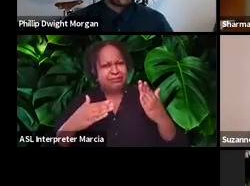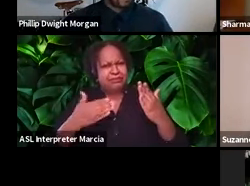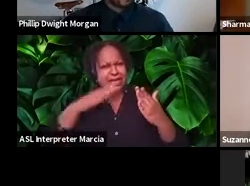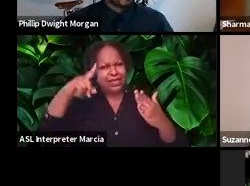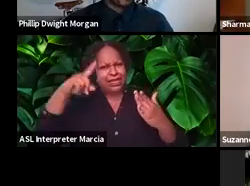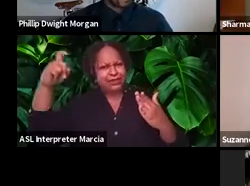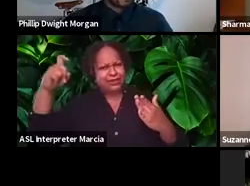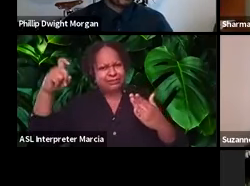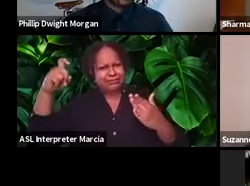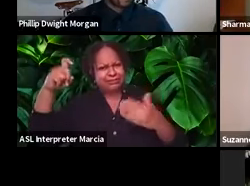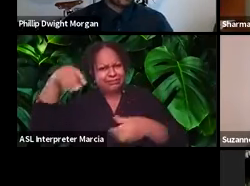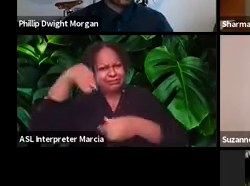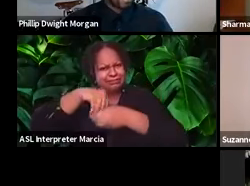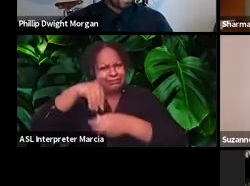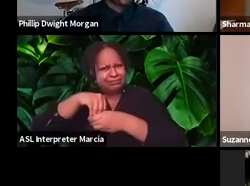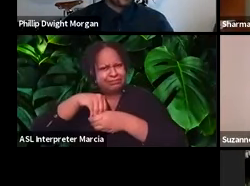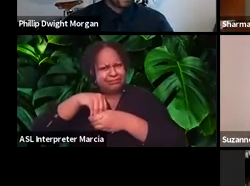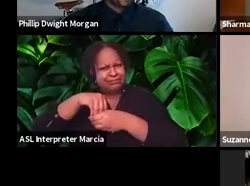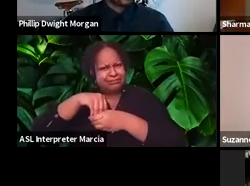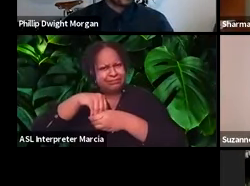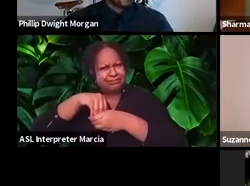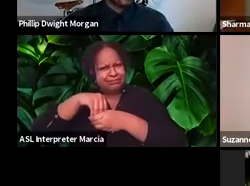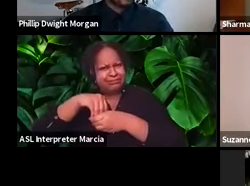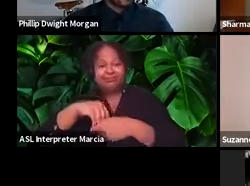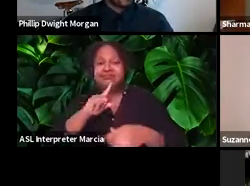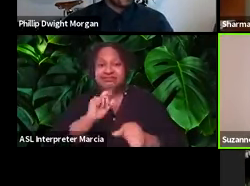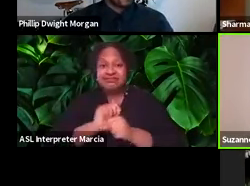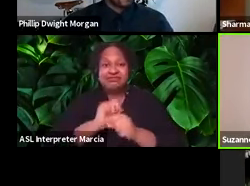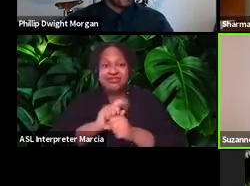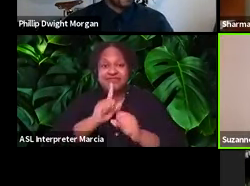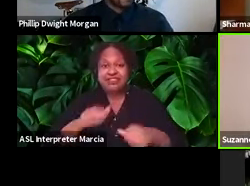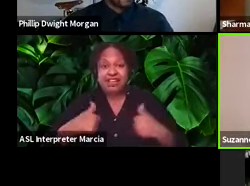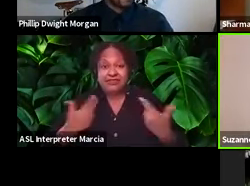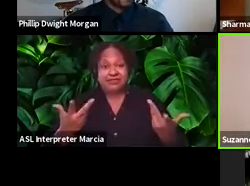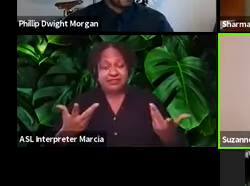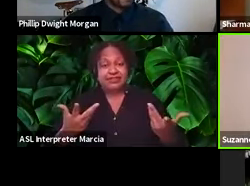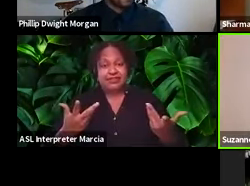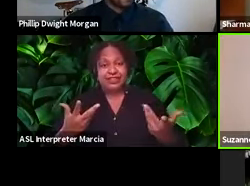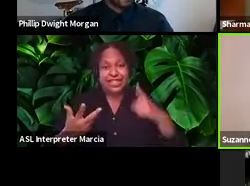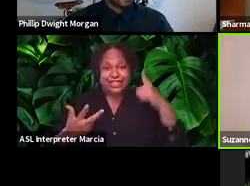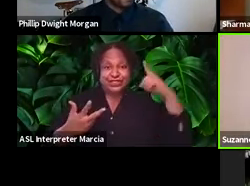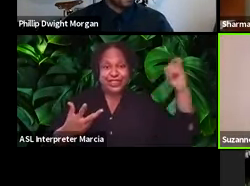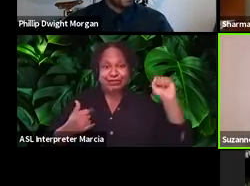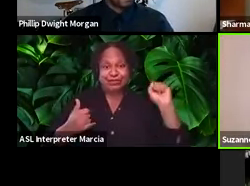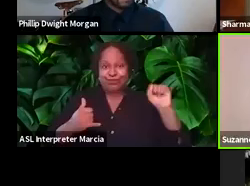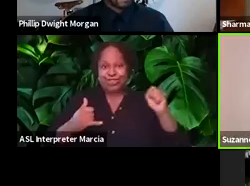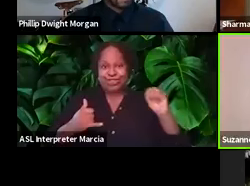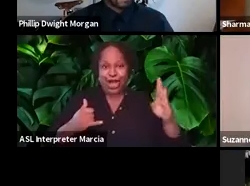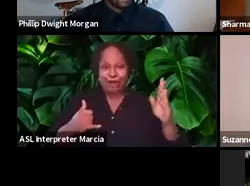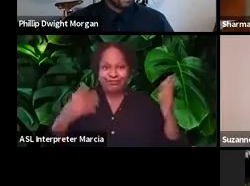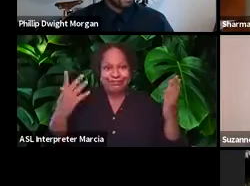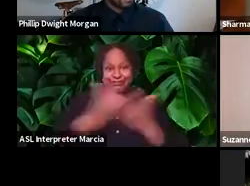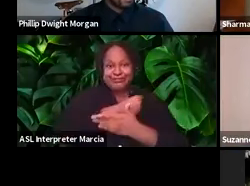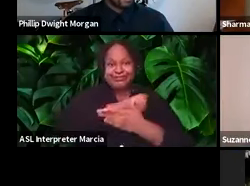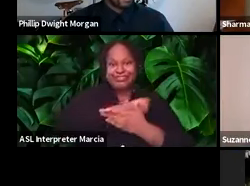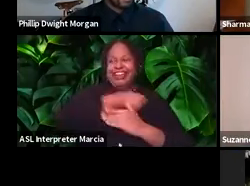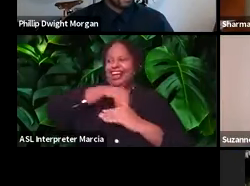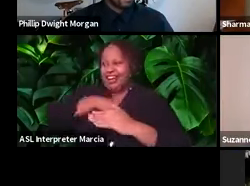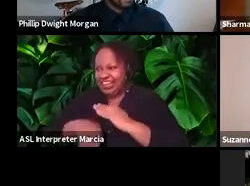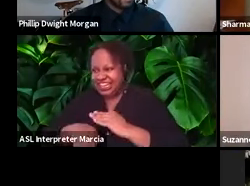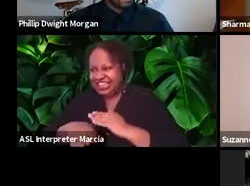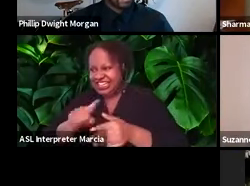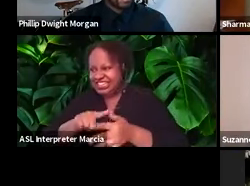Right. That's just the reality of it. And yes. So therefore, I wanna make sure that my contributions, the reason why